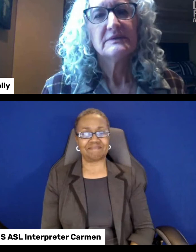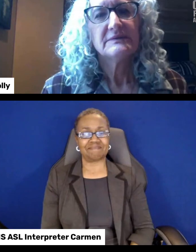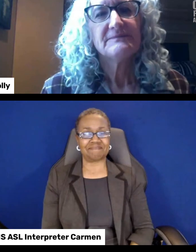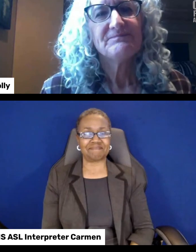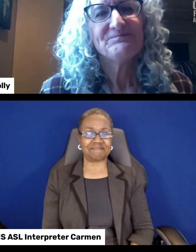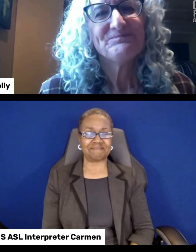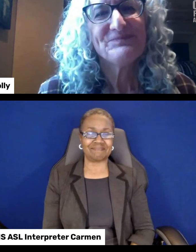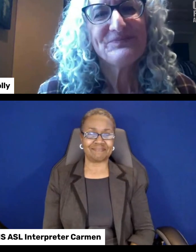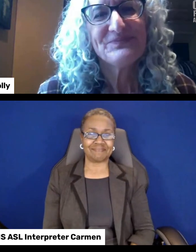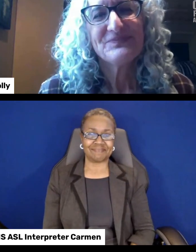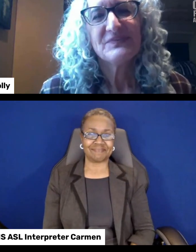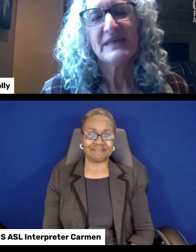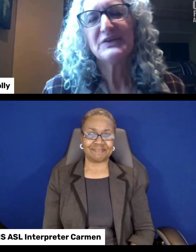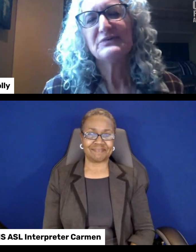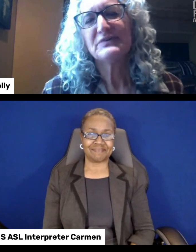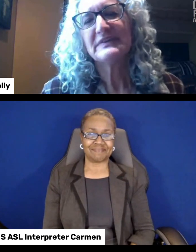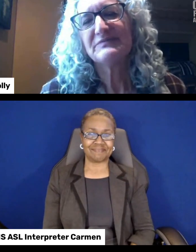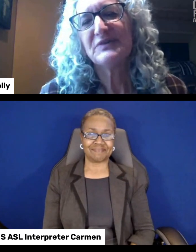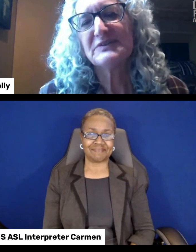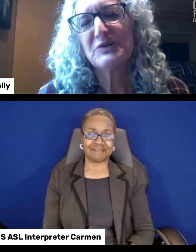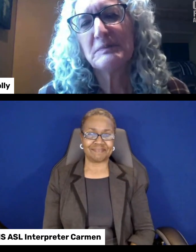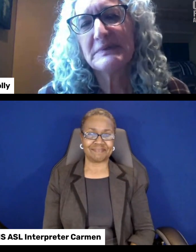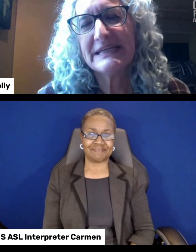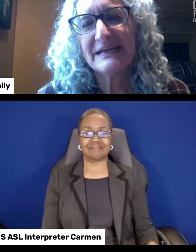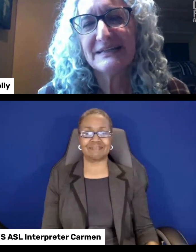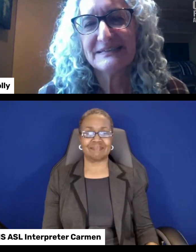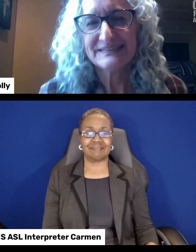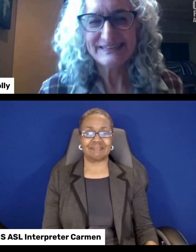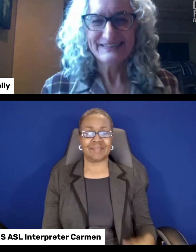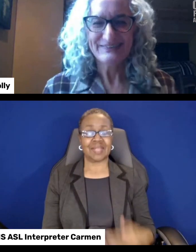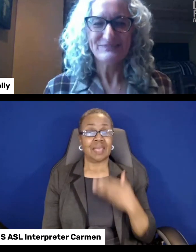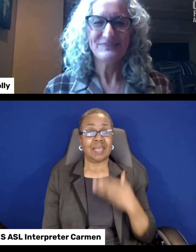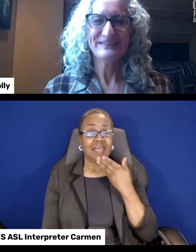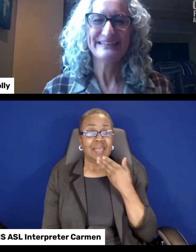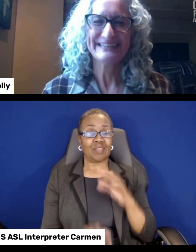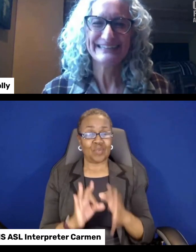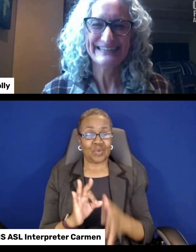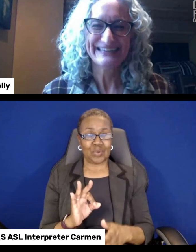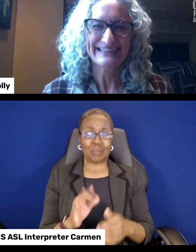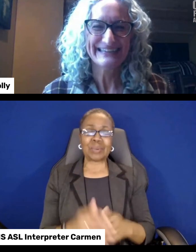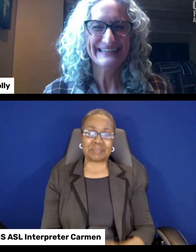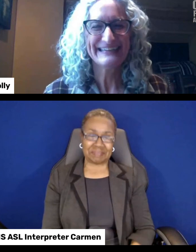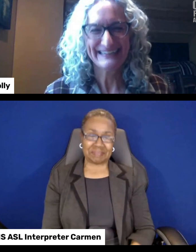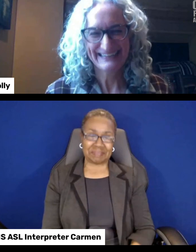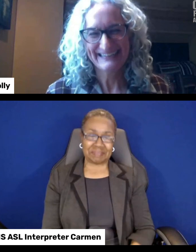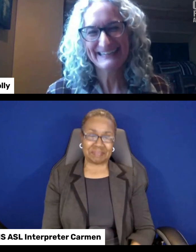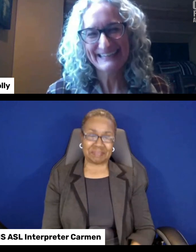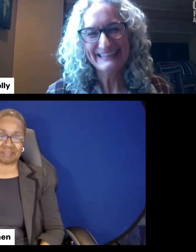Thank you for interpreting us.